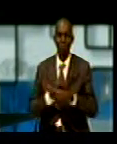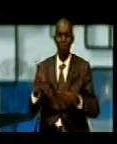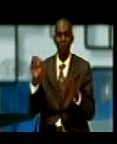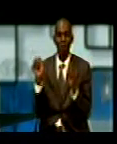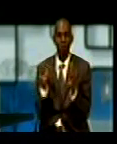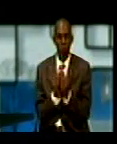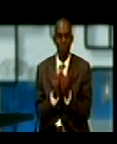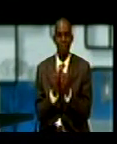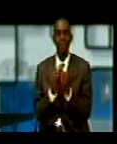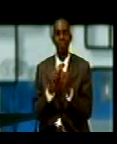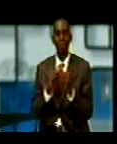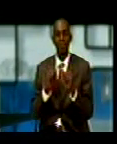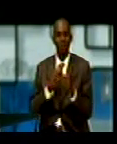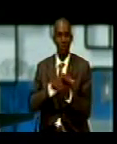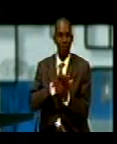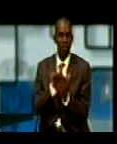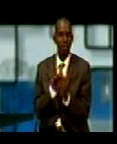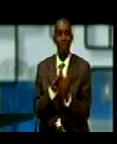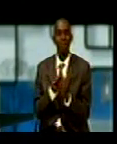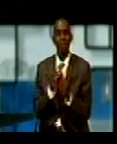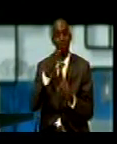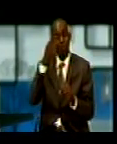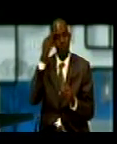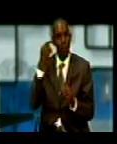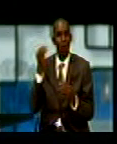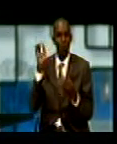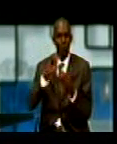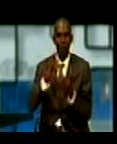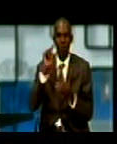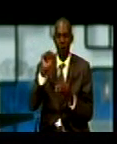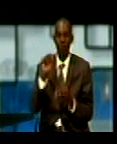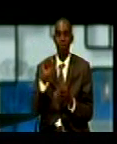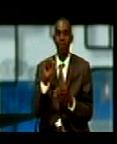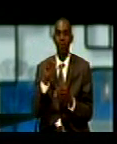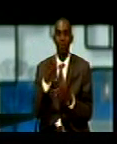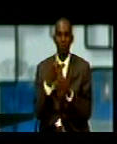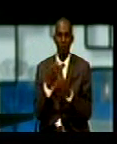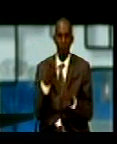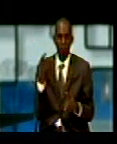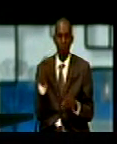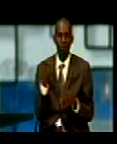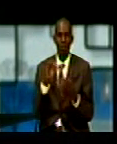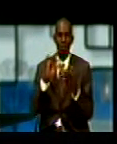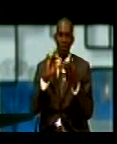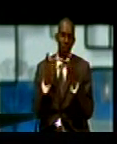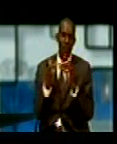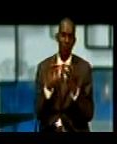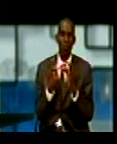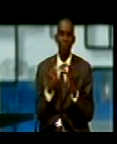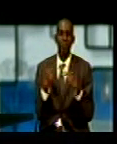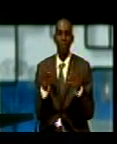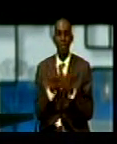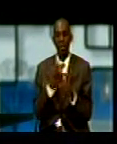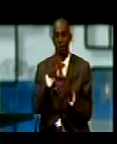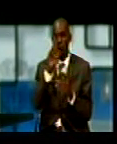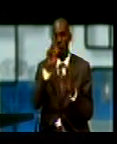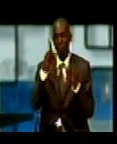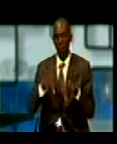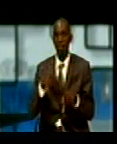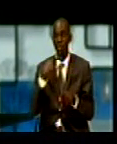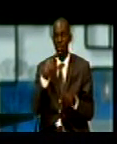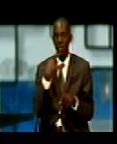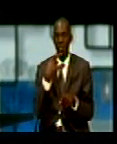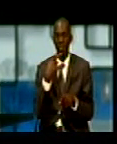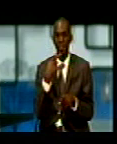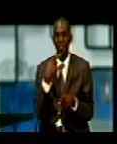also coming all the way from the social media. As this person says that he's